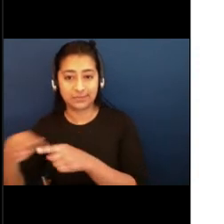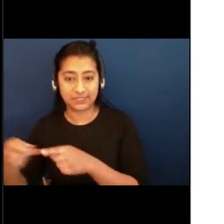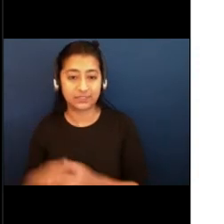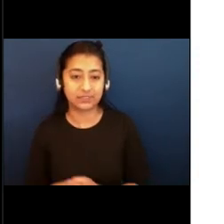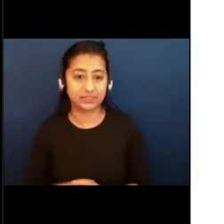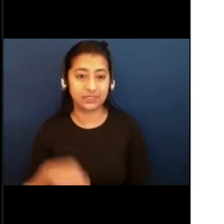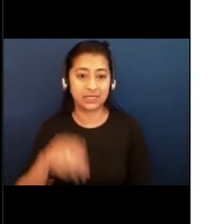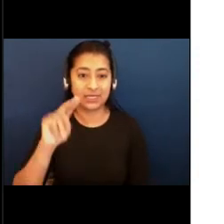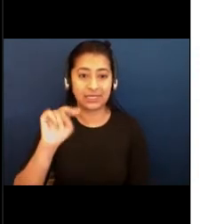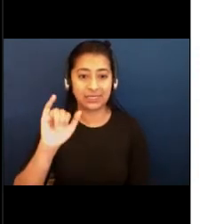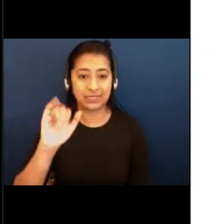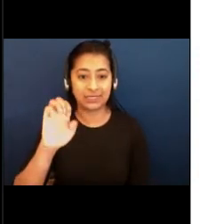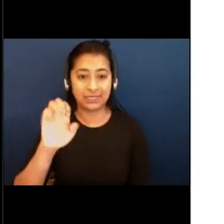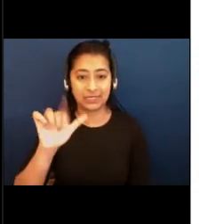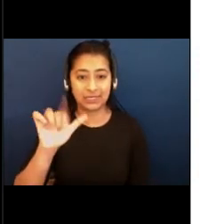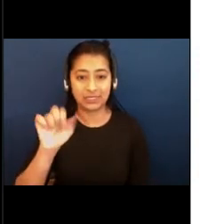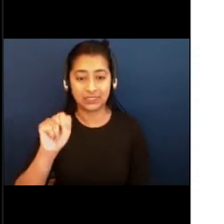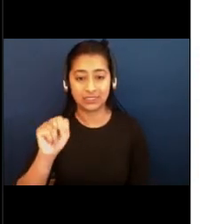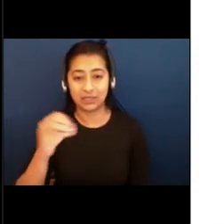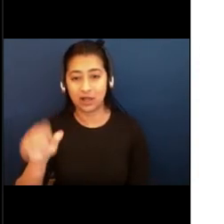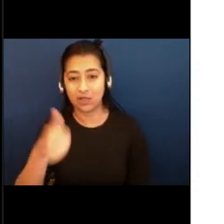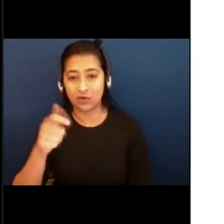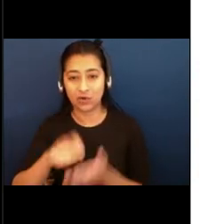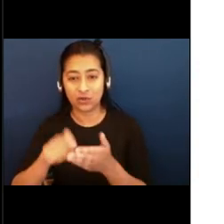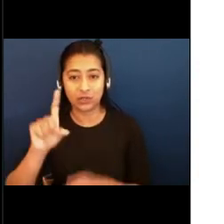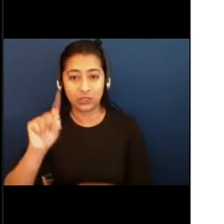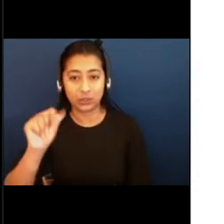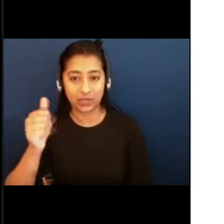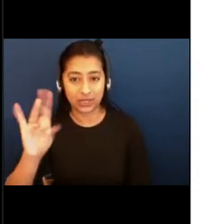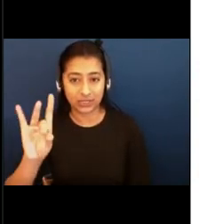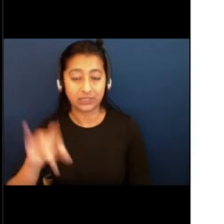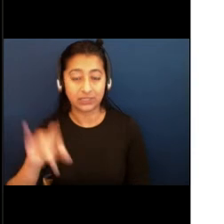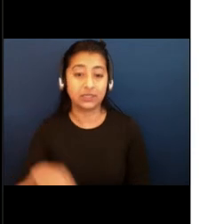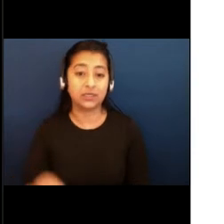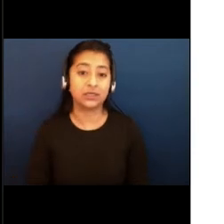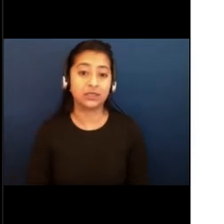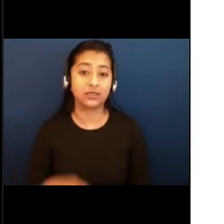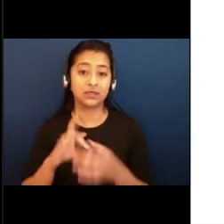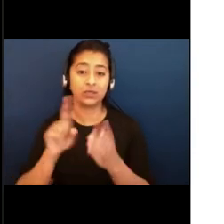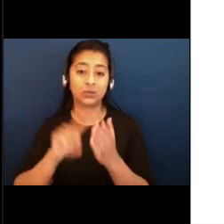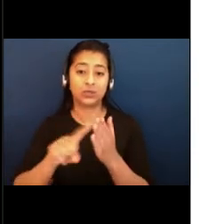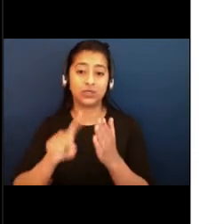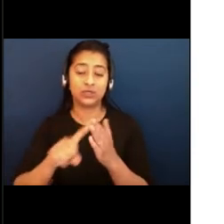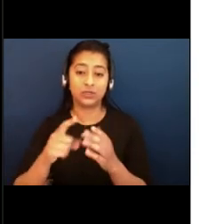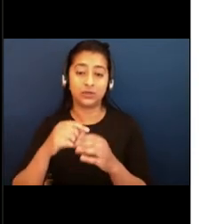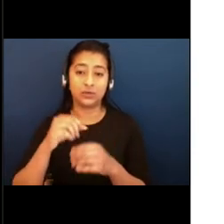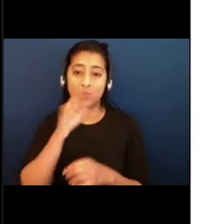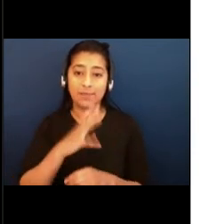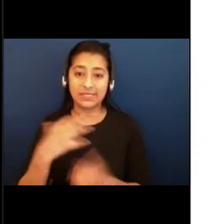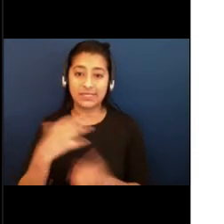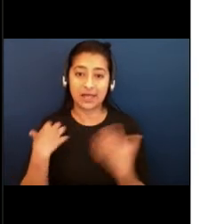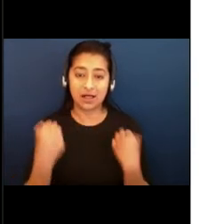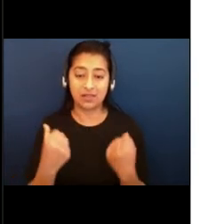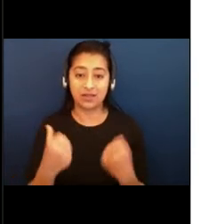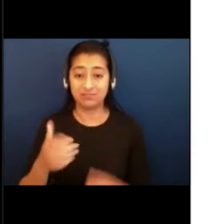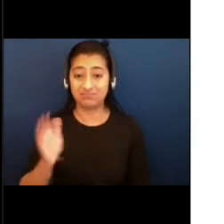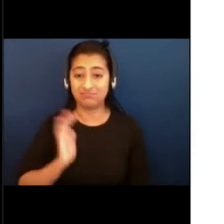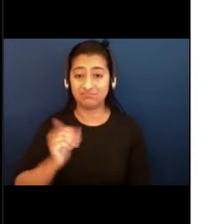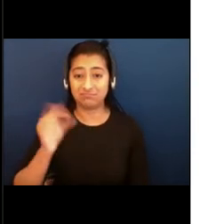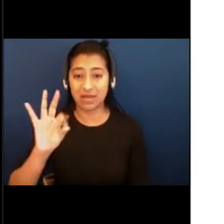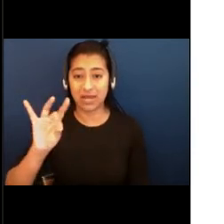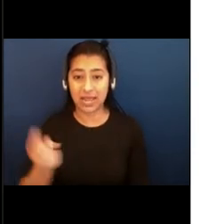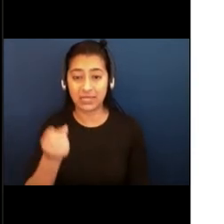al. 2018, you know, in terms of research on women's health, in the 1980s, as more women